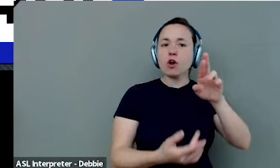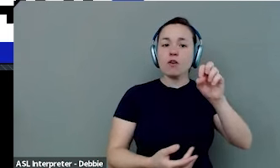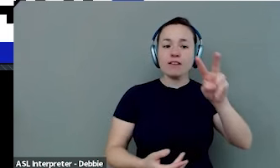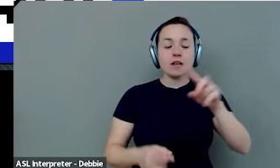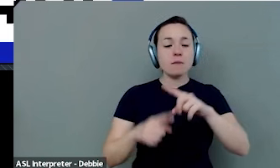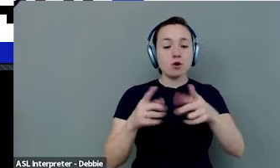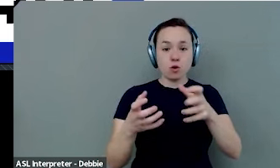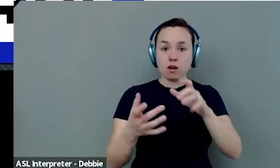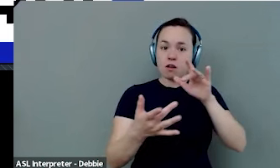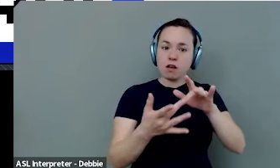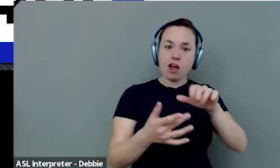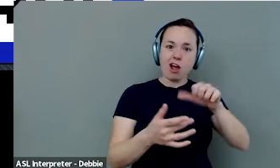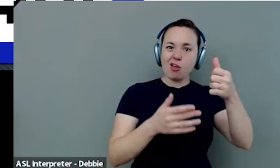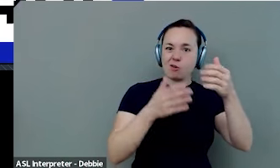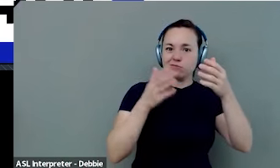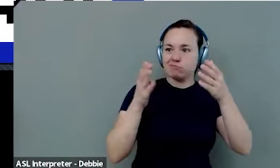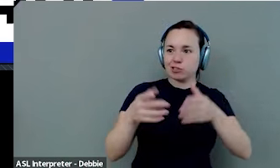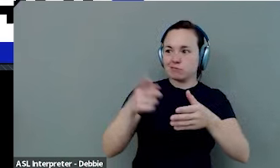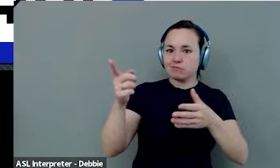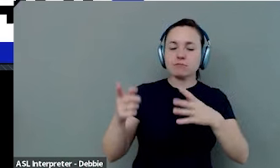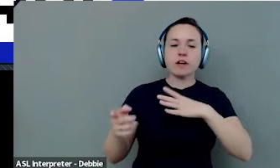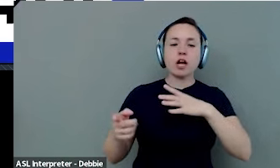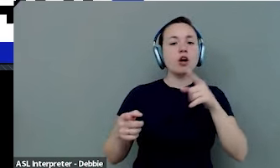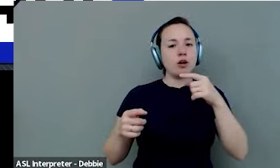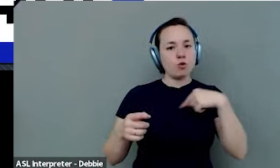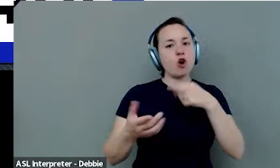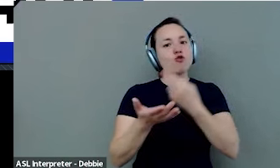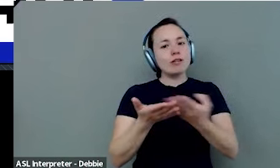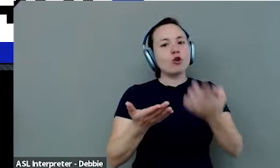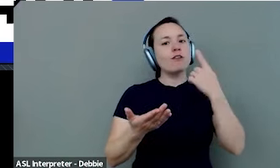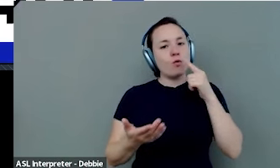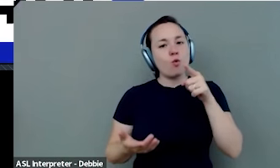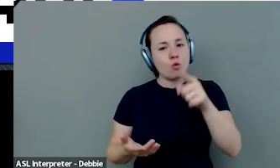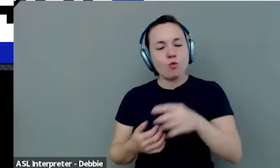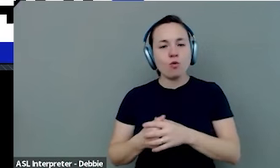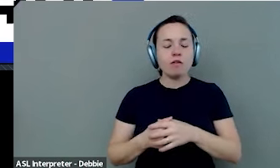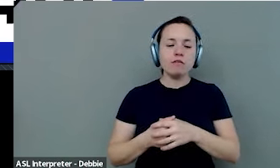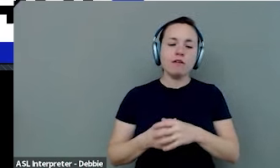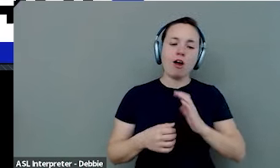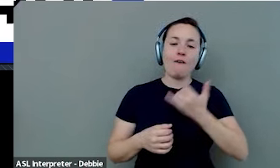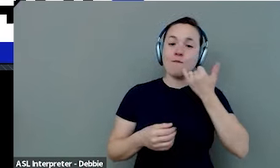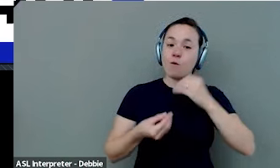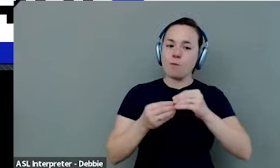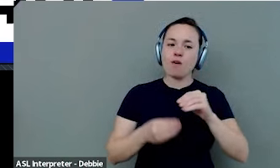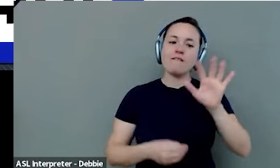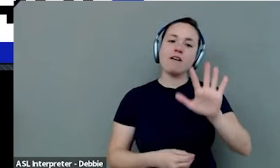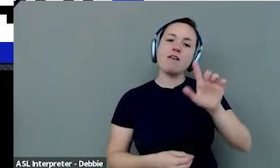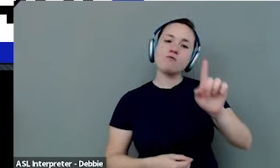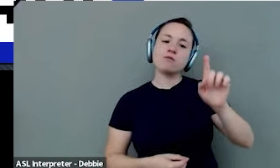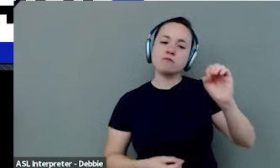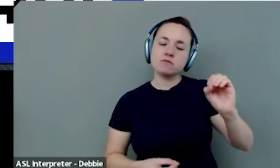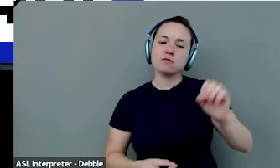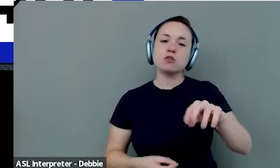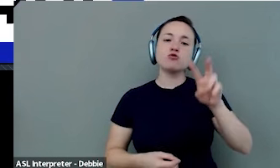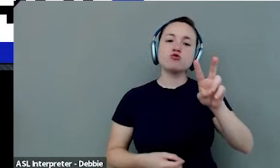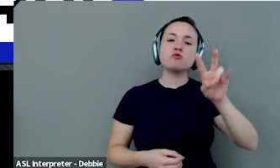to reach out to someone else as well, we can always be a resource for you. And our phone number is